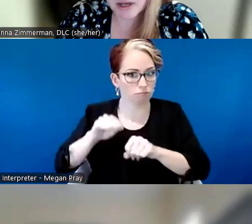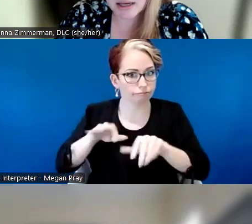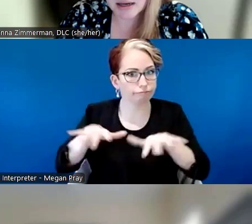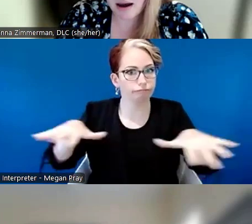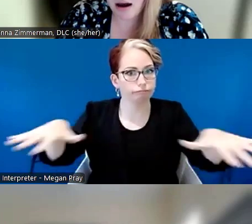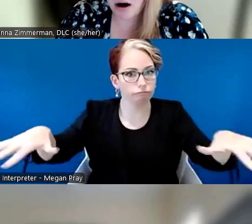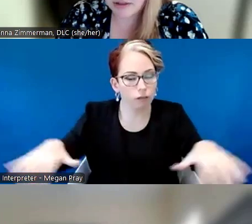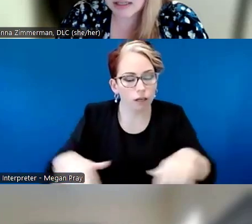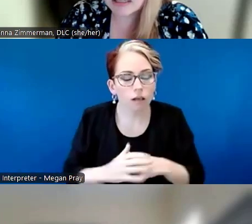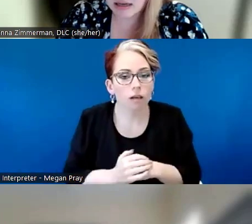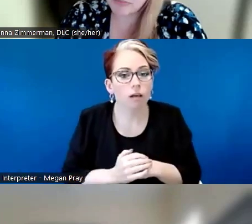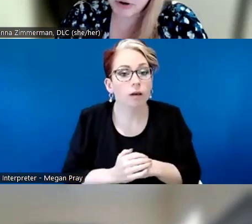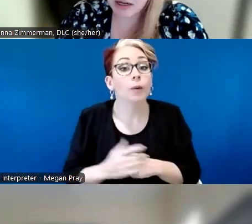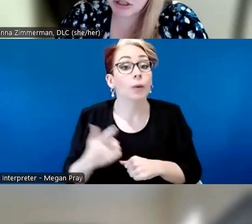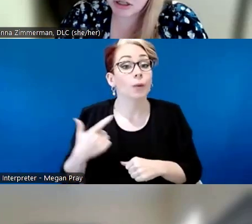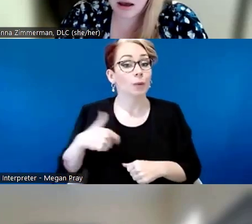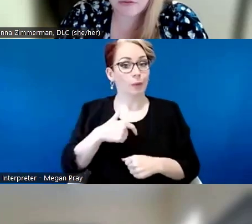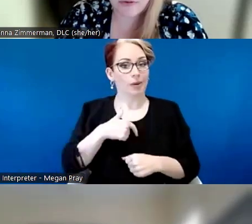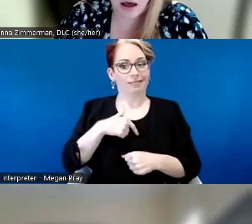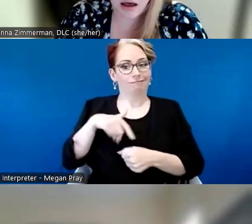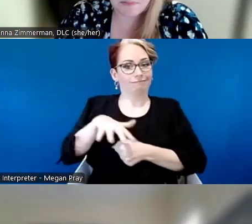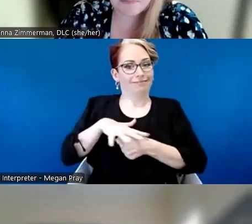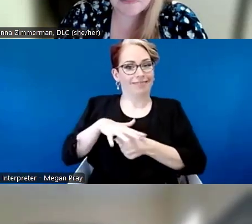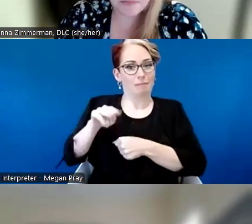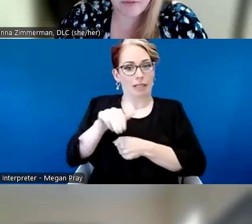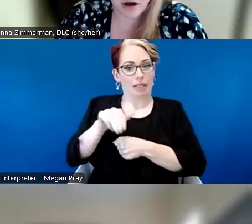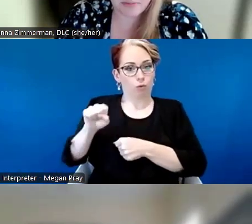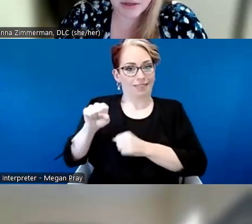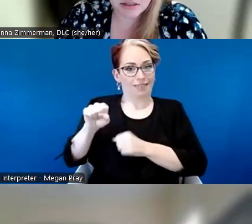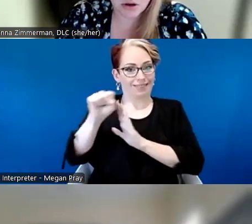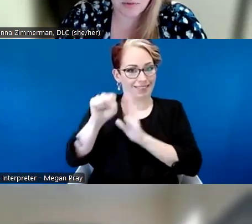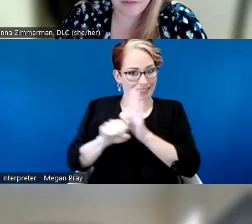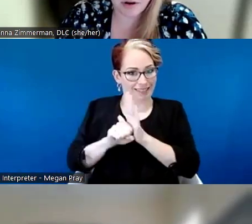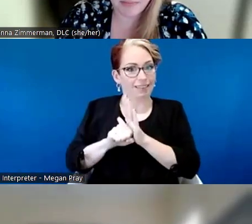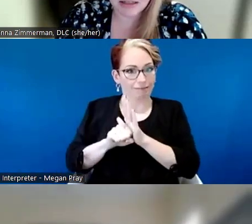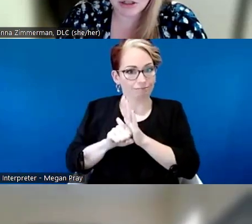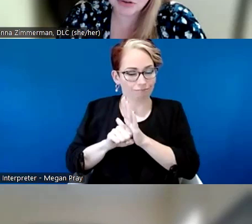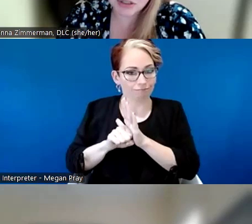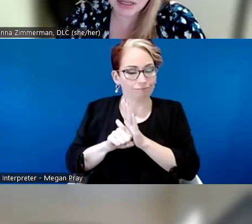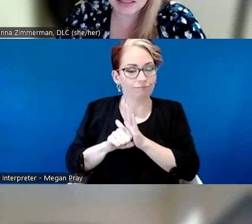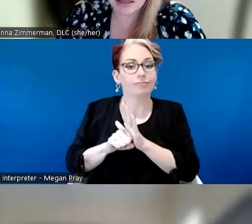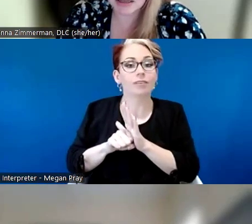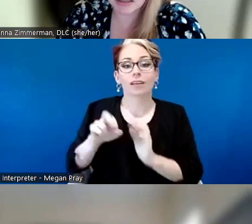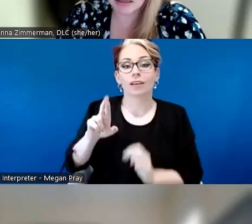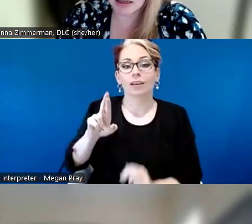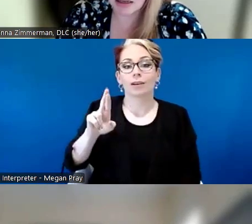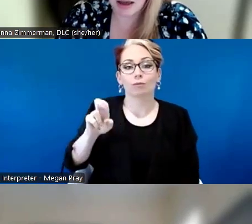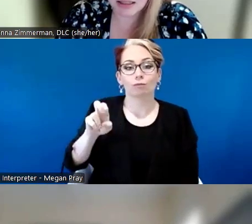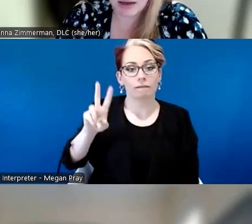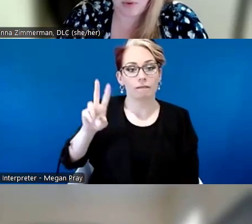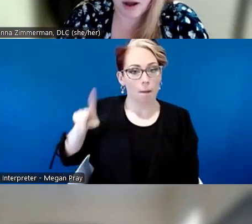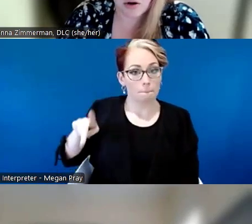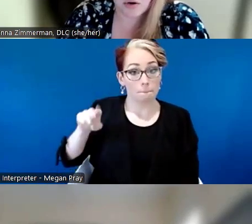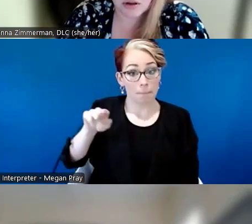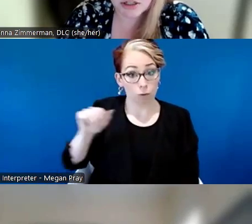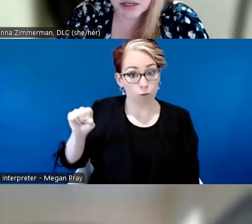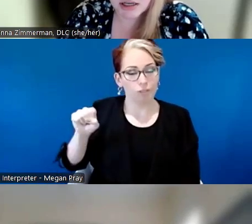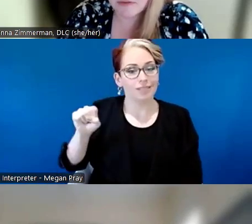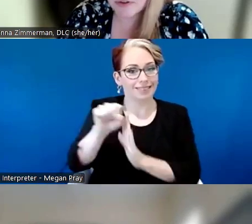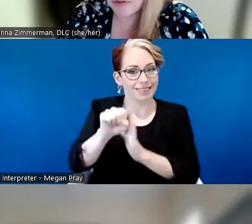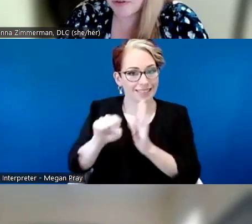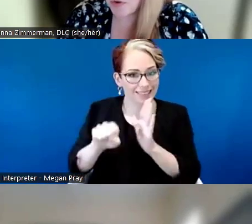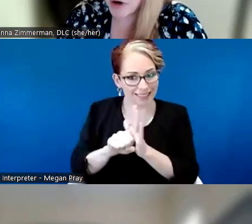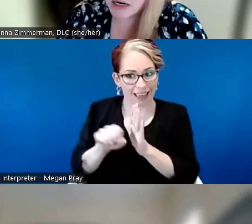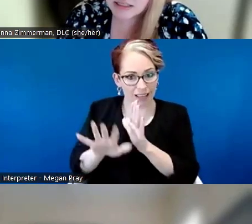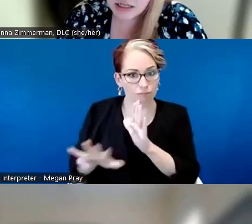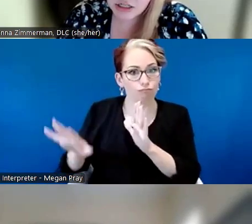We are the state branch of REV UP. So REV UP Massachusetts is a statewide coalition of